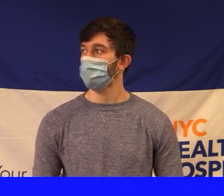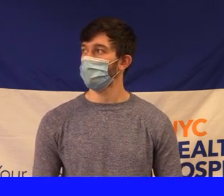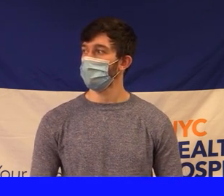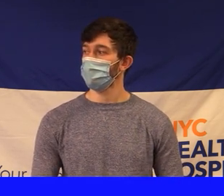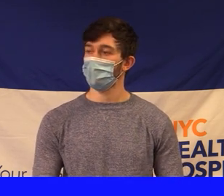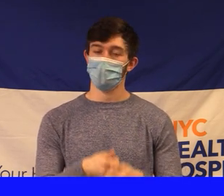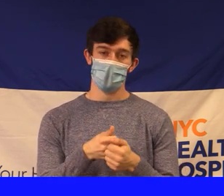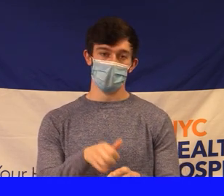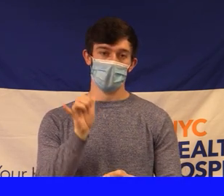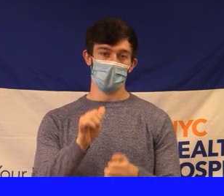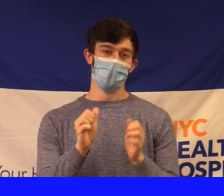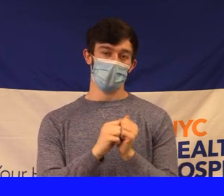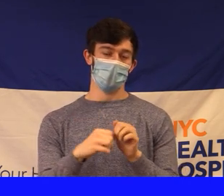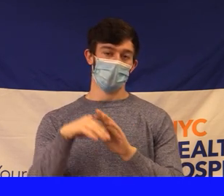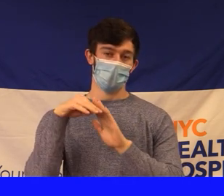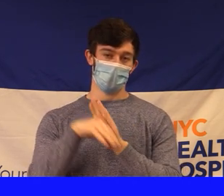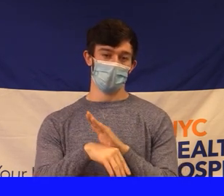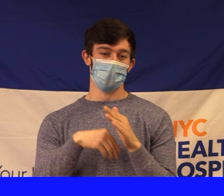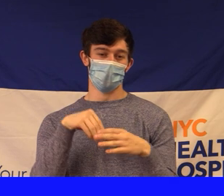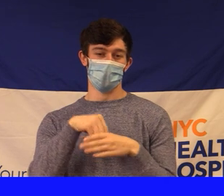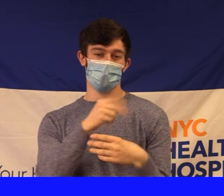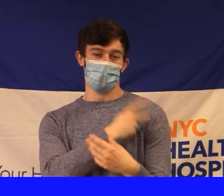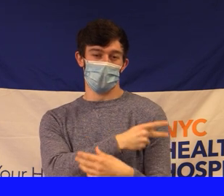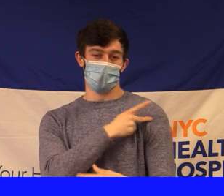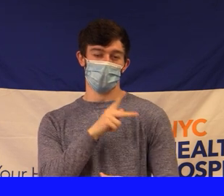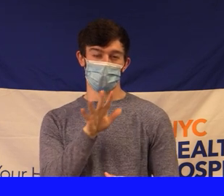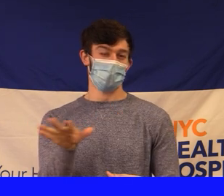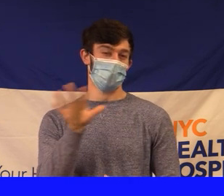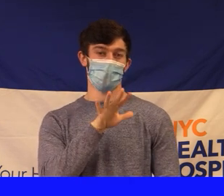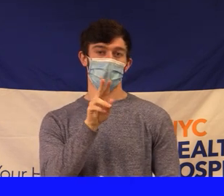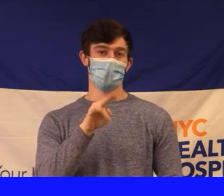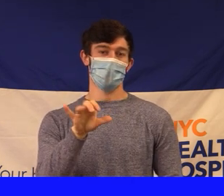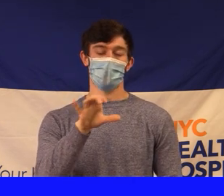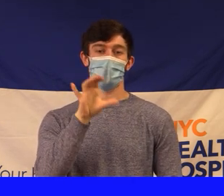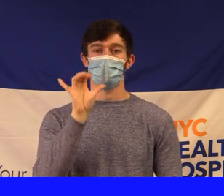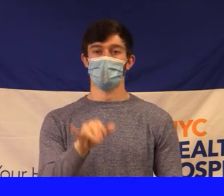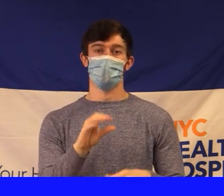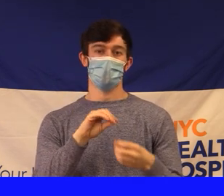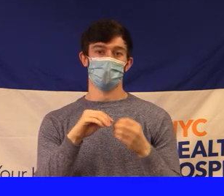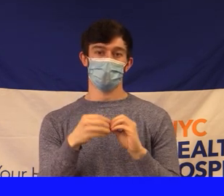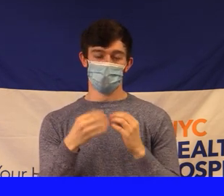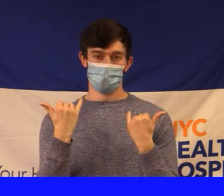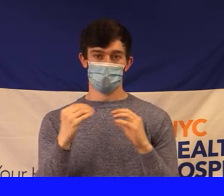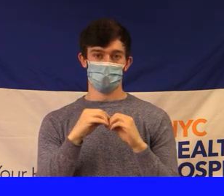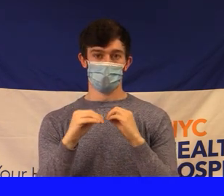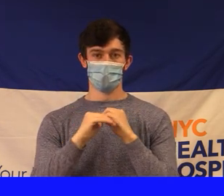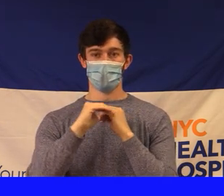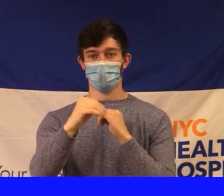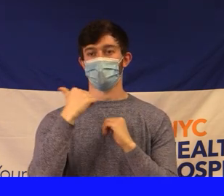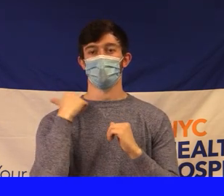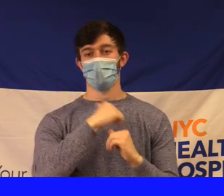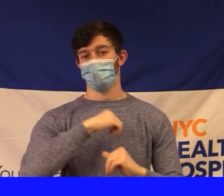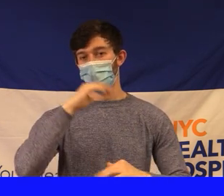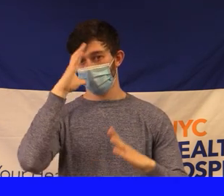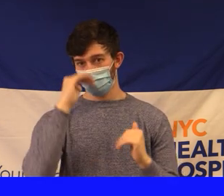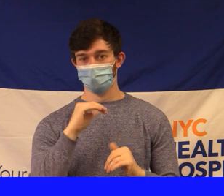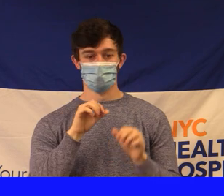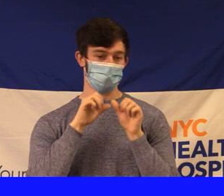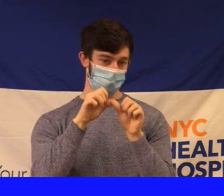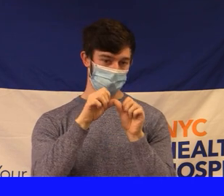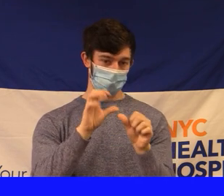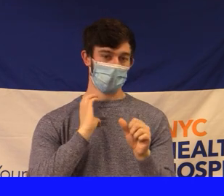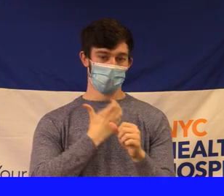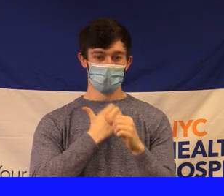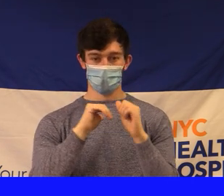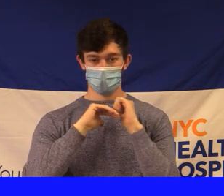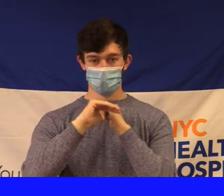that with the decline of inpatient volume around the system and around the city, the volume has been more steady, and we hope to resume our